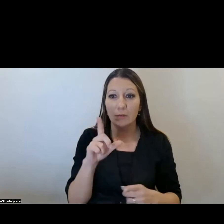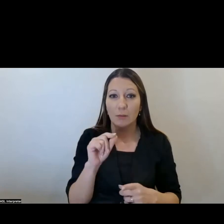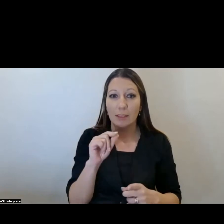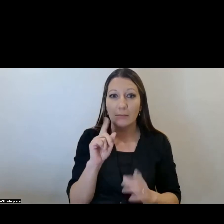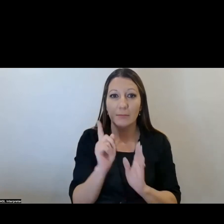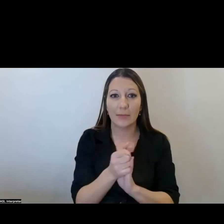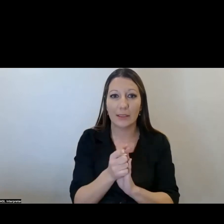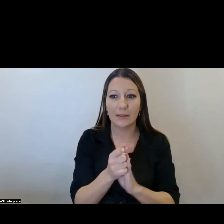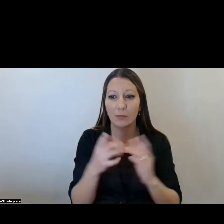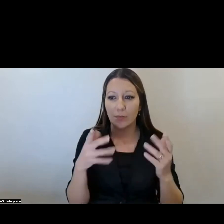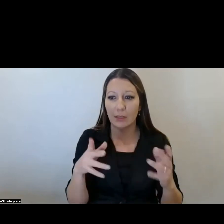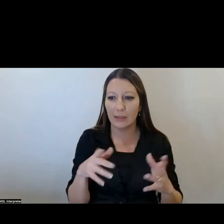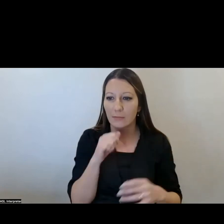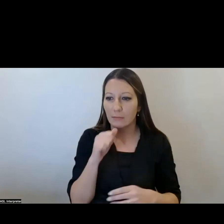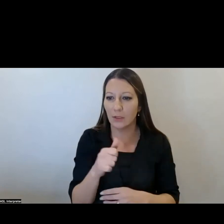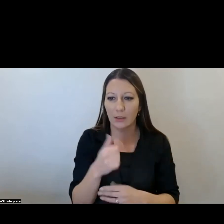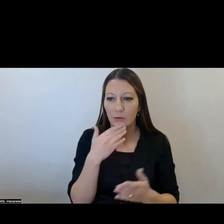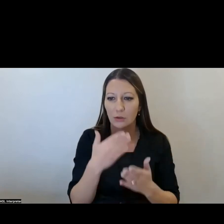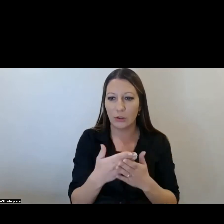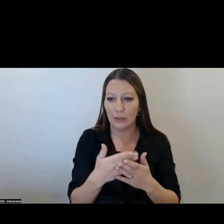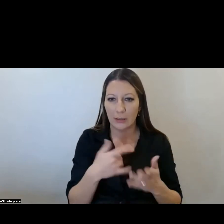keeping track of time.